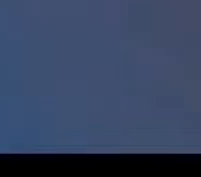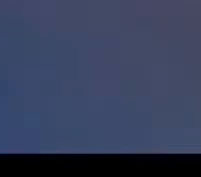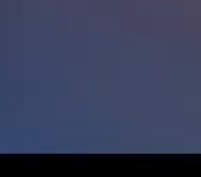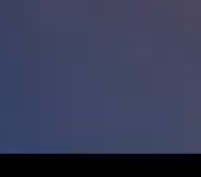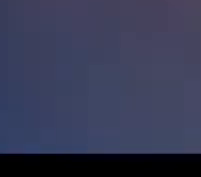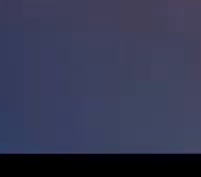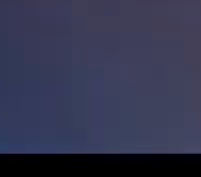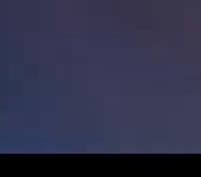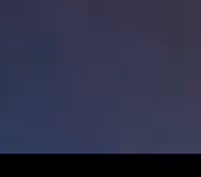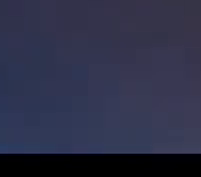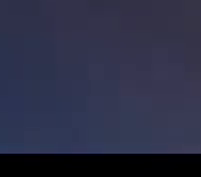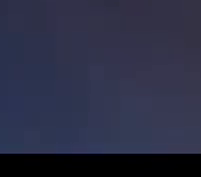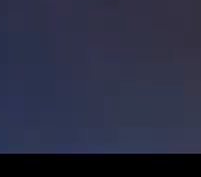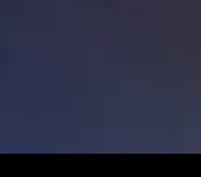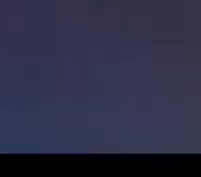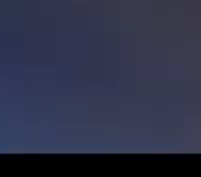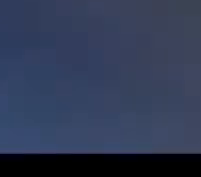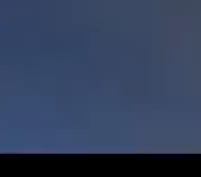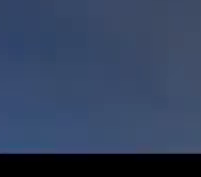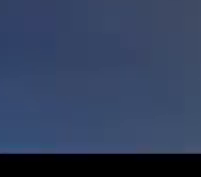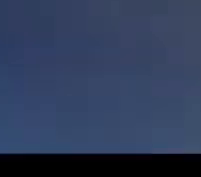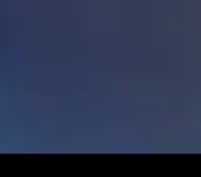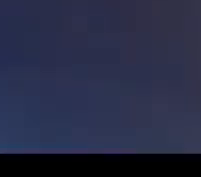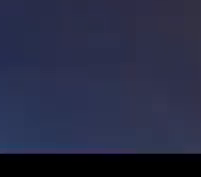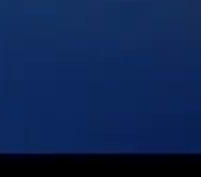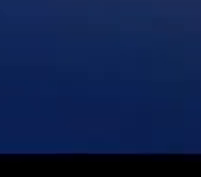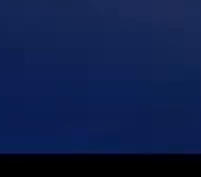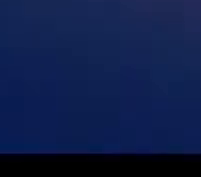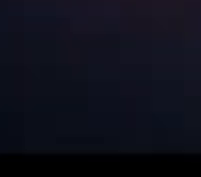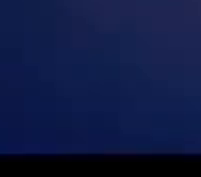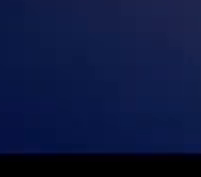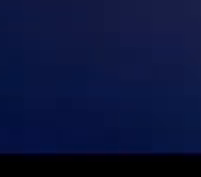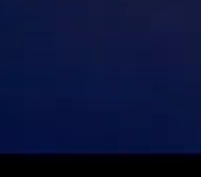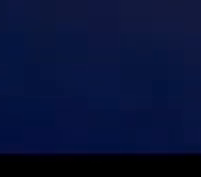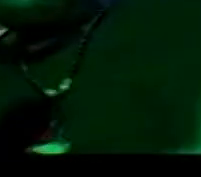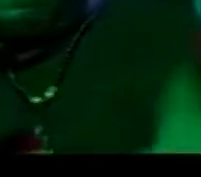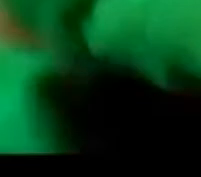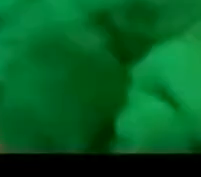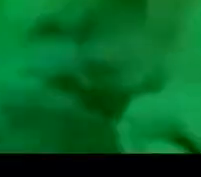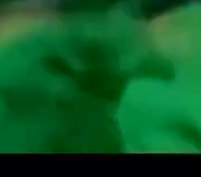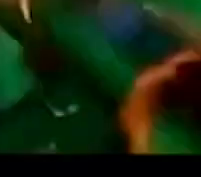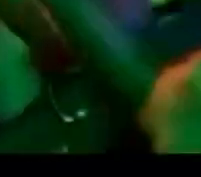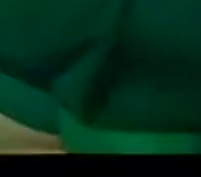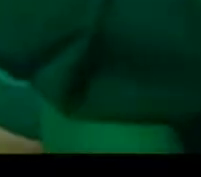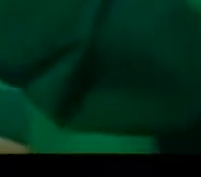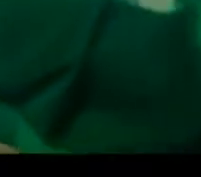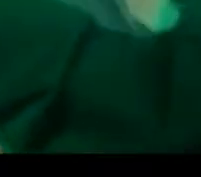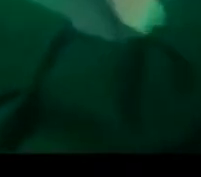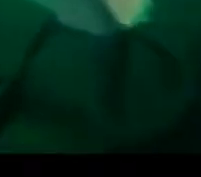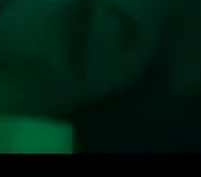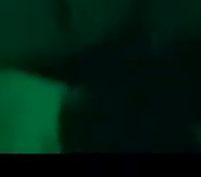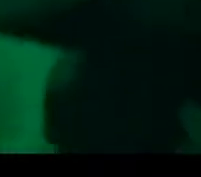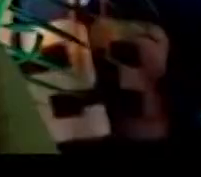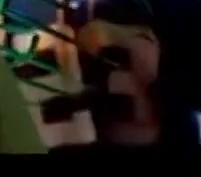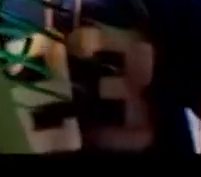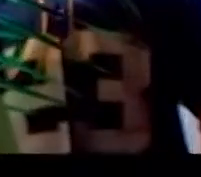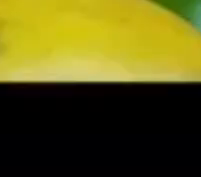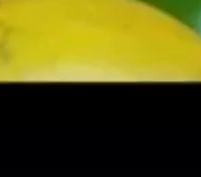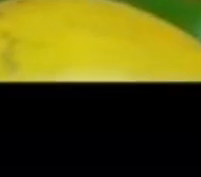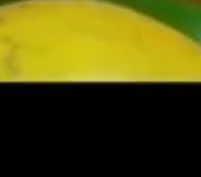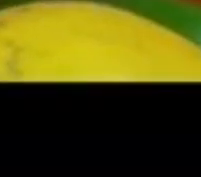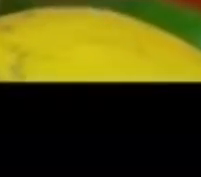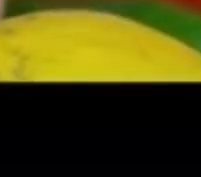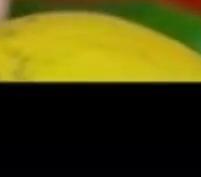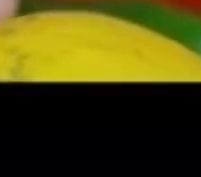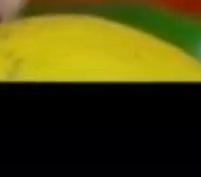Oh my baby, replay, playing my favorite tune. Oh yeah, chance I'm ready your love. Oh, ready your